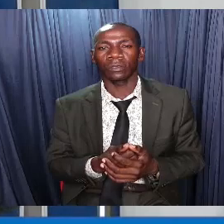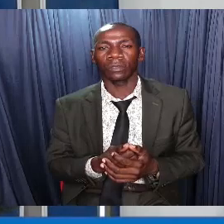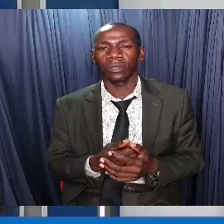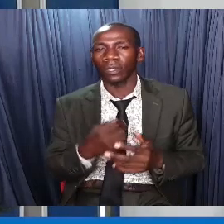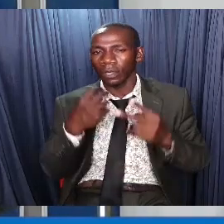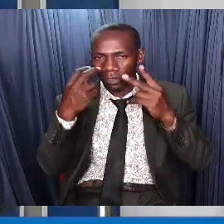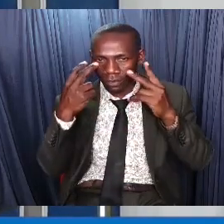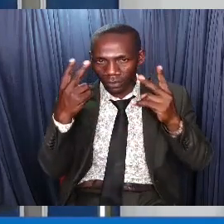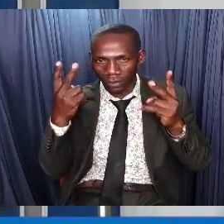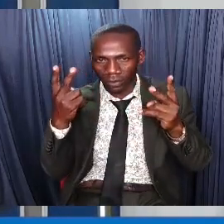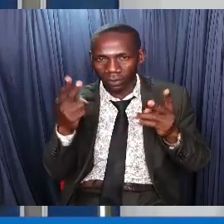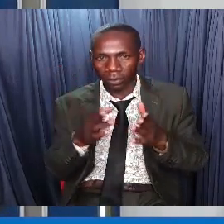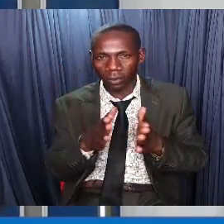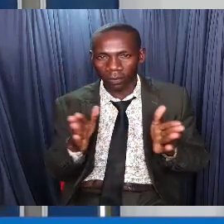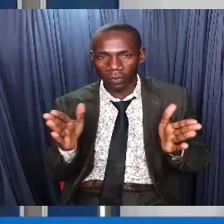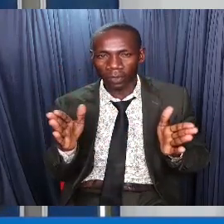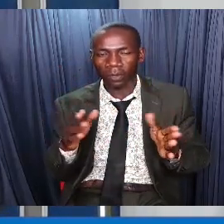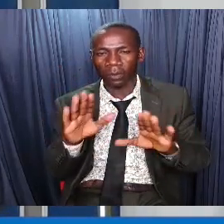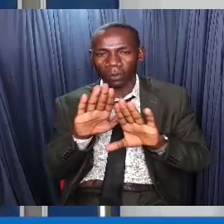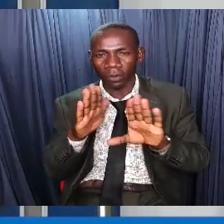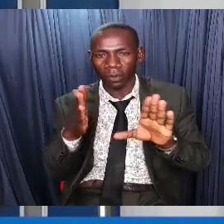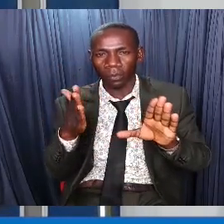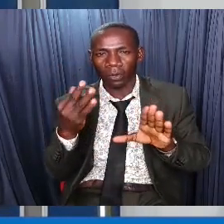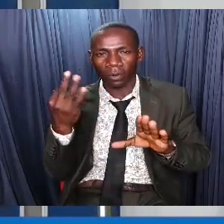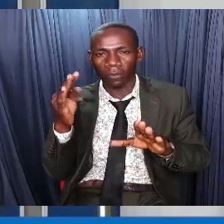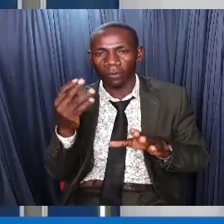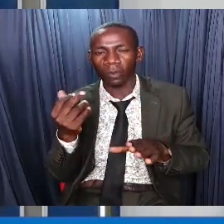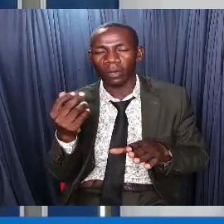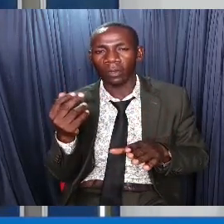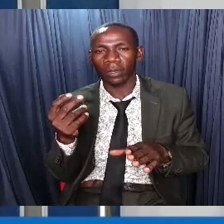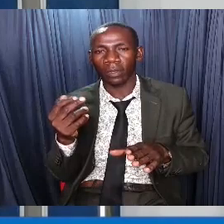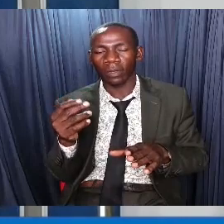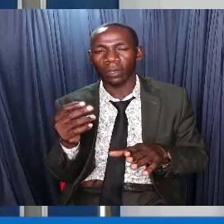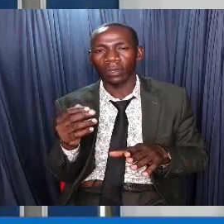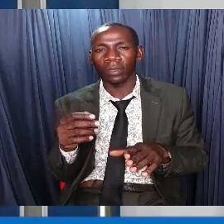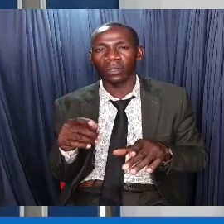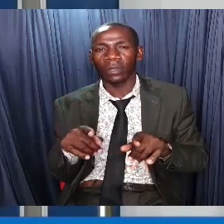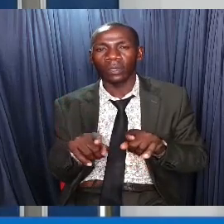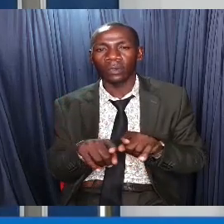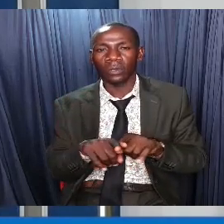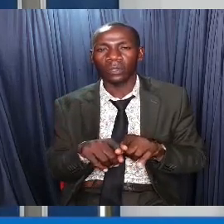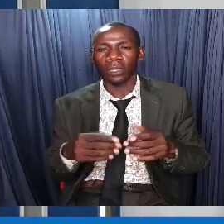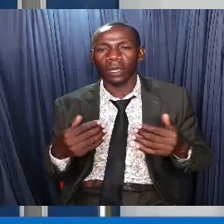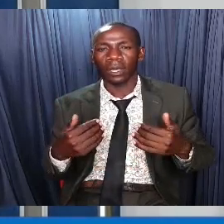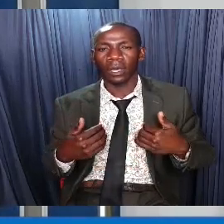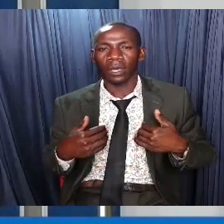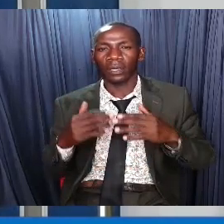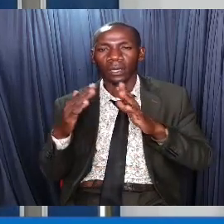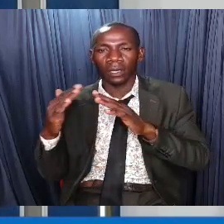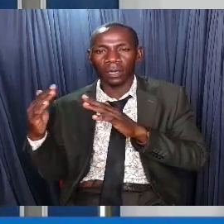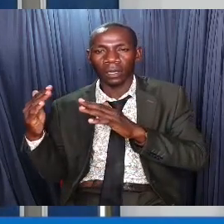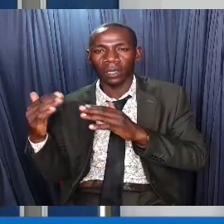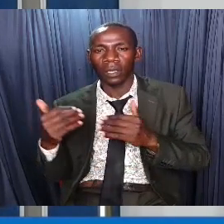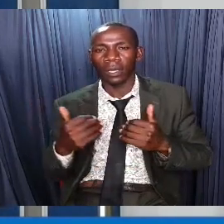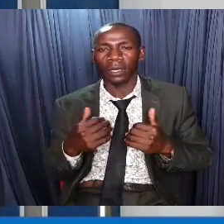Nikaona milango ya karo. I saw doors for school. Nikaona milango ya hela. And the money coming. Hata yule mwenye nyumba ambaye tumekodi nyumba alikuwa na vijana wawili